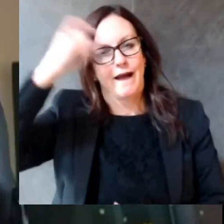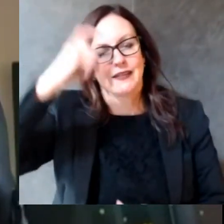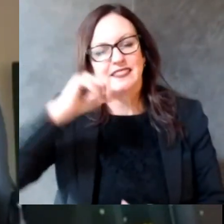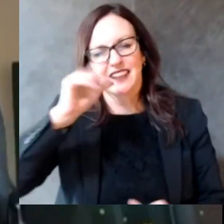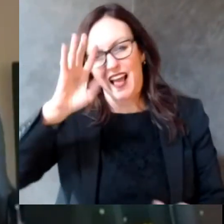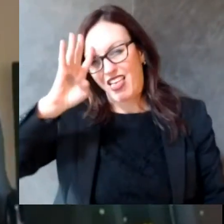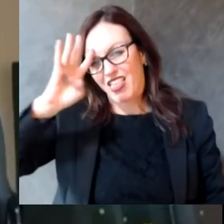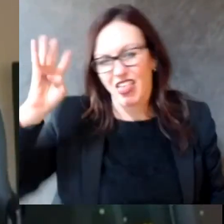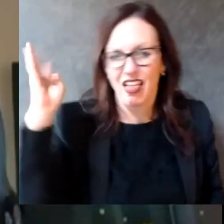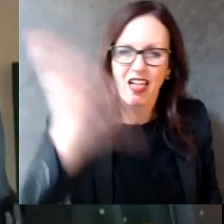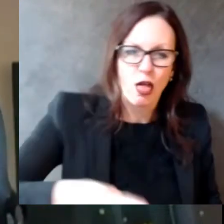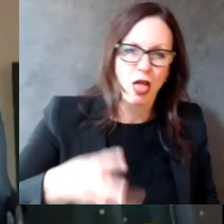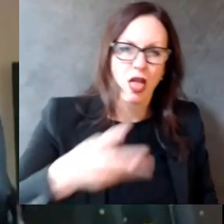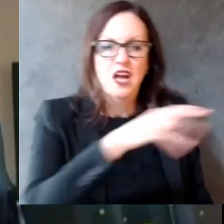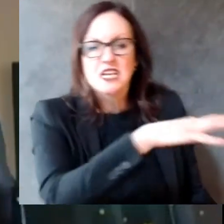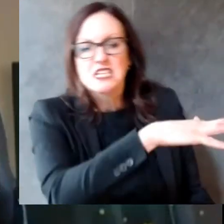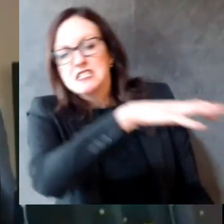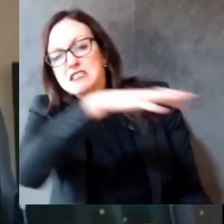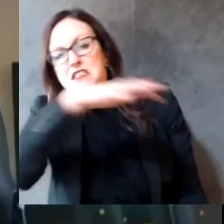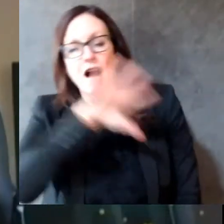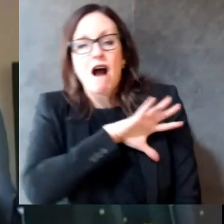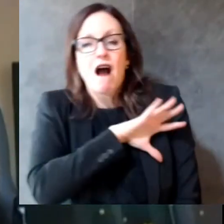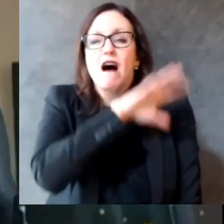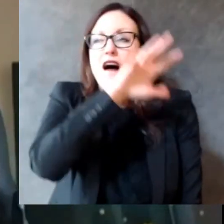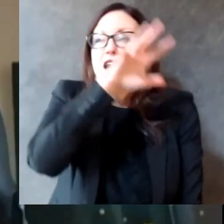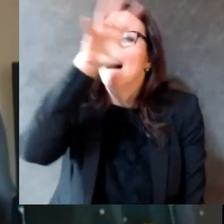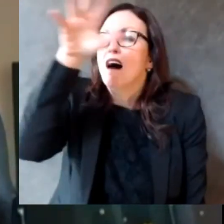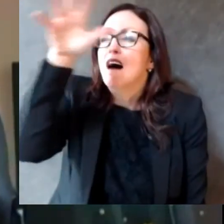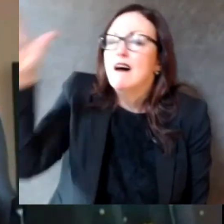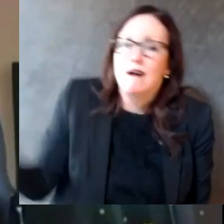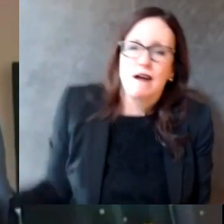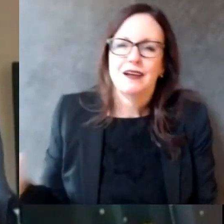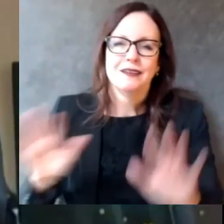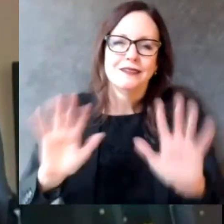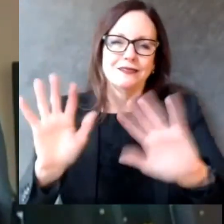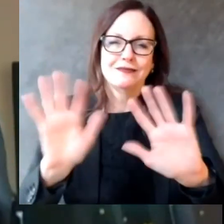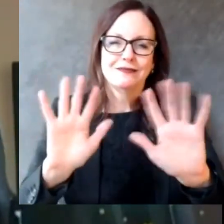throughout the whole vaccine distribution